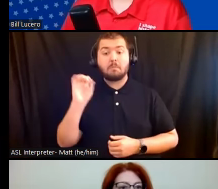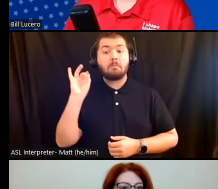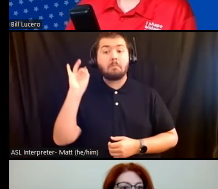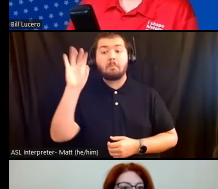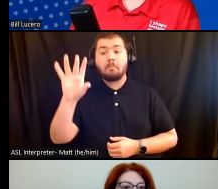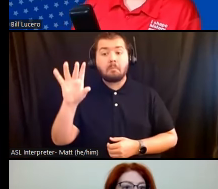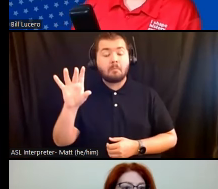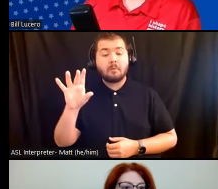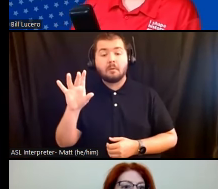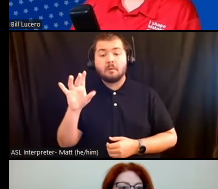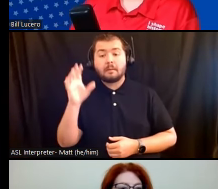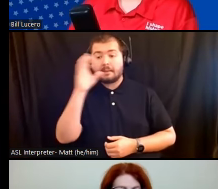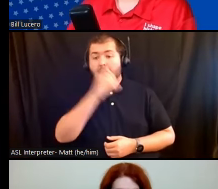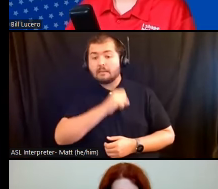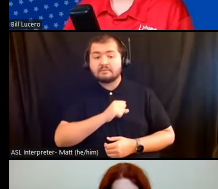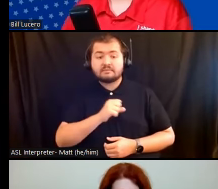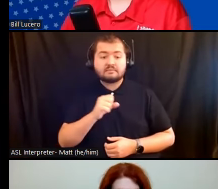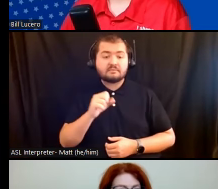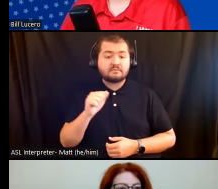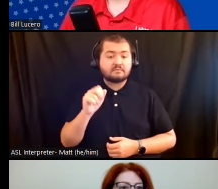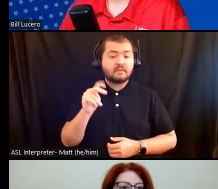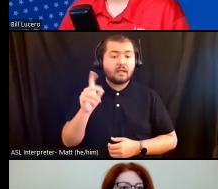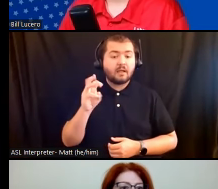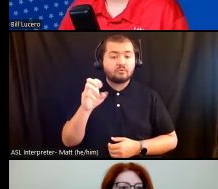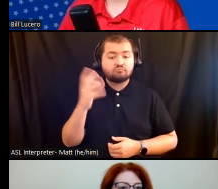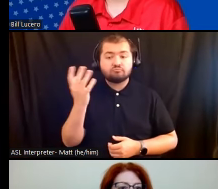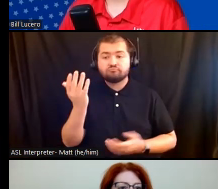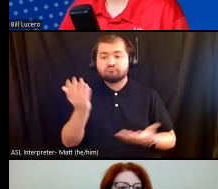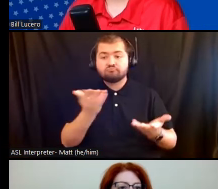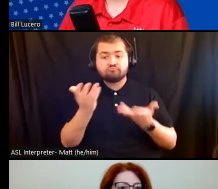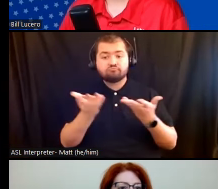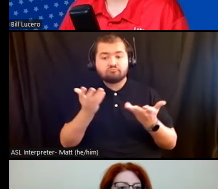Alton, anybody? Andrew, anybody?